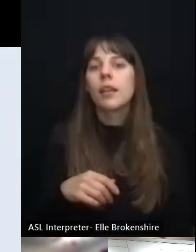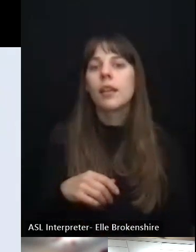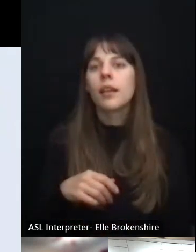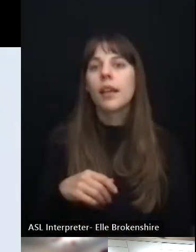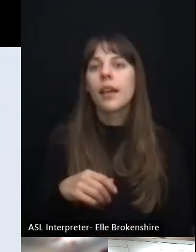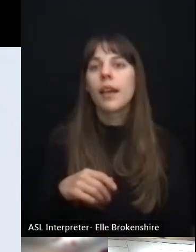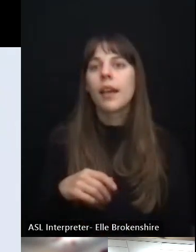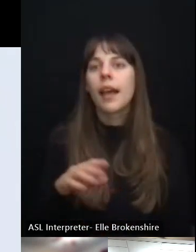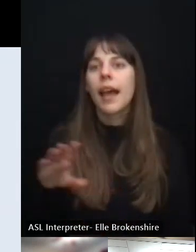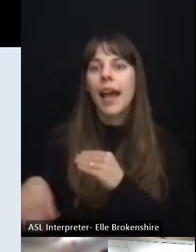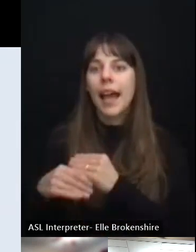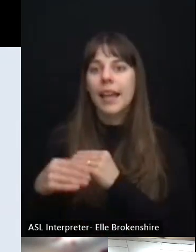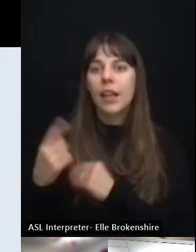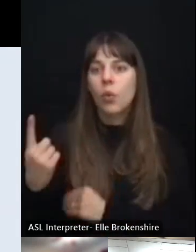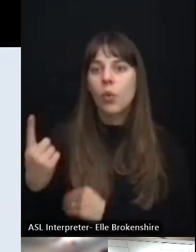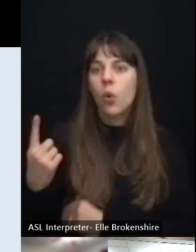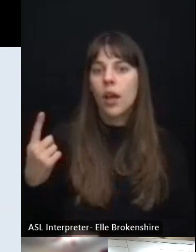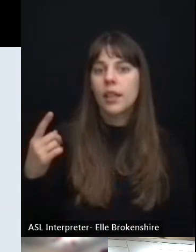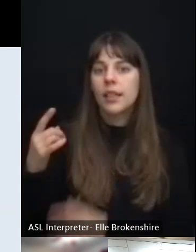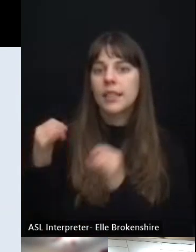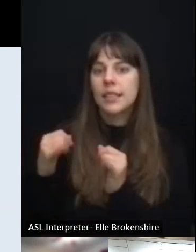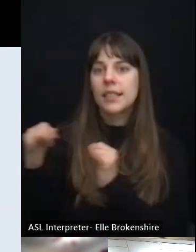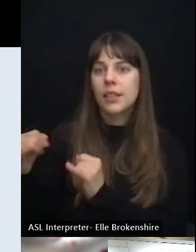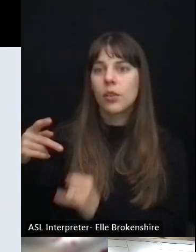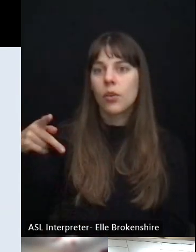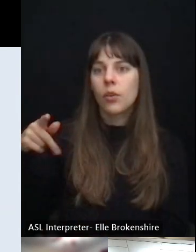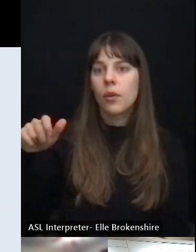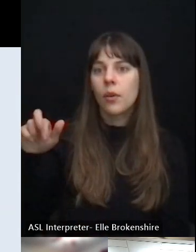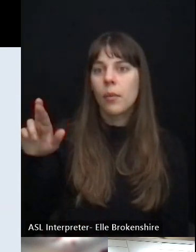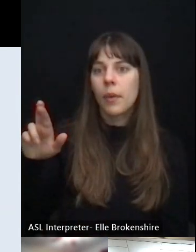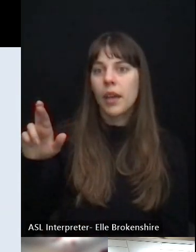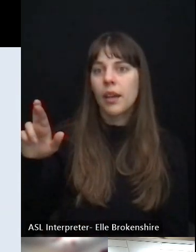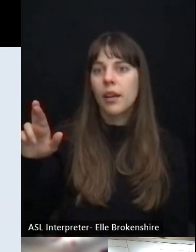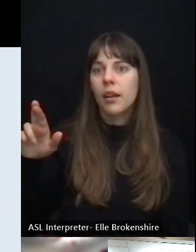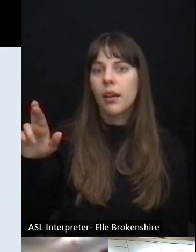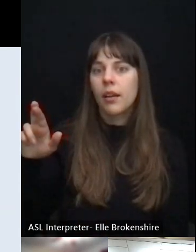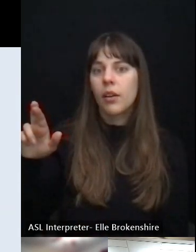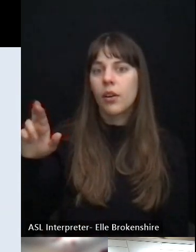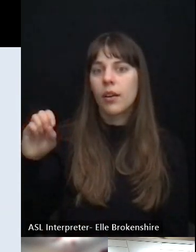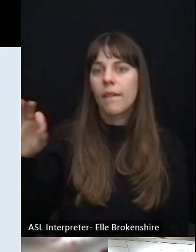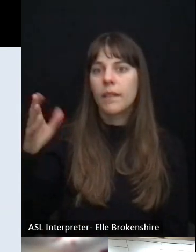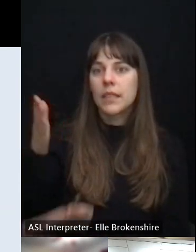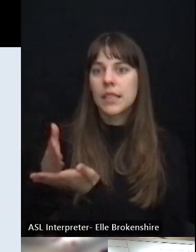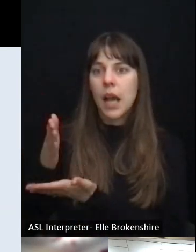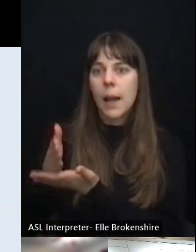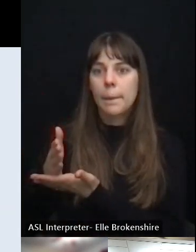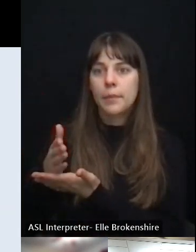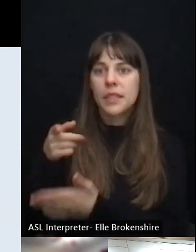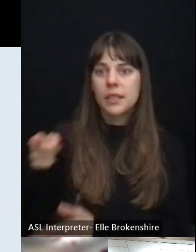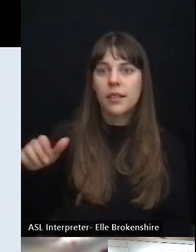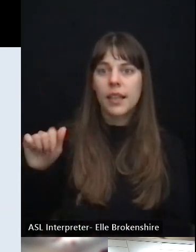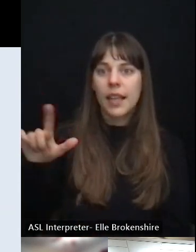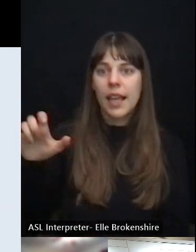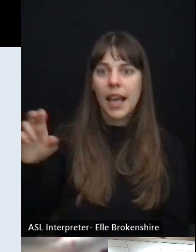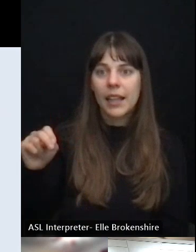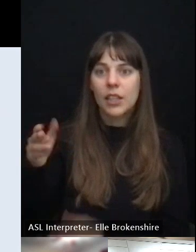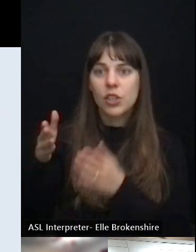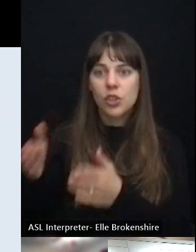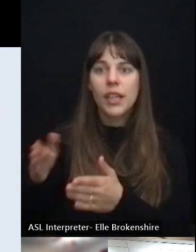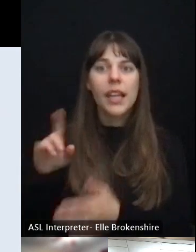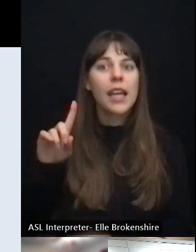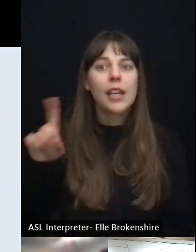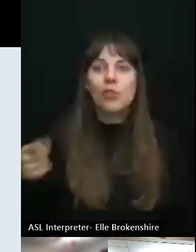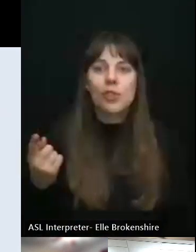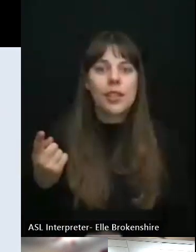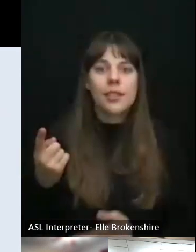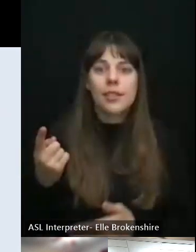the single pair of stops at Allen Street is sort of a courtesy addition, right, to acknowledge that